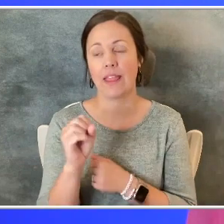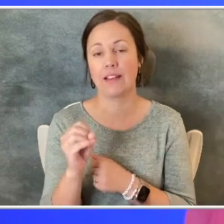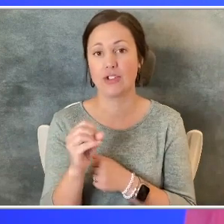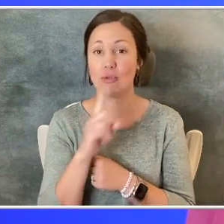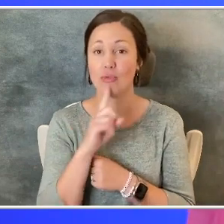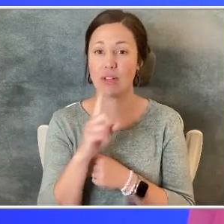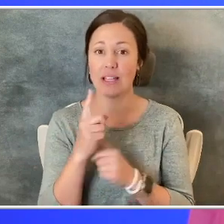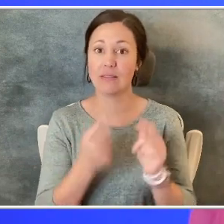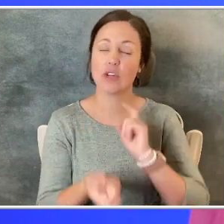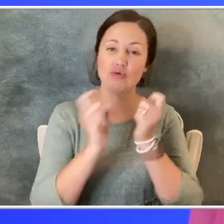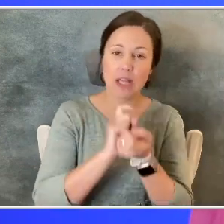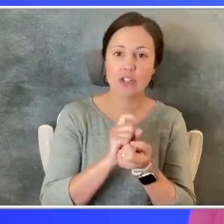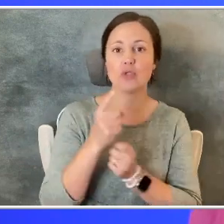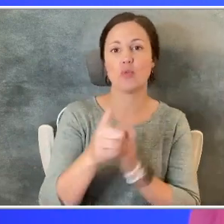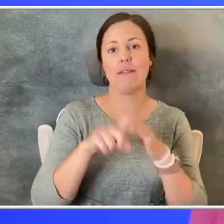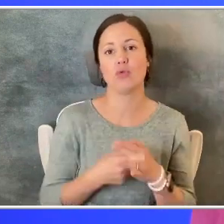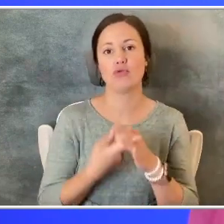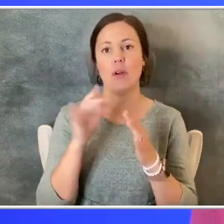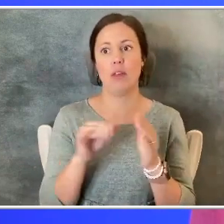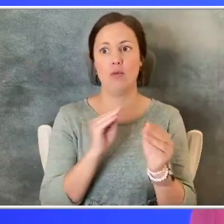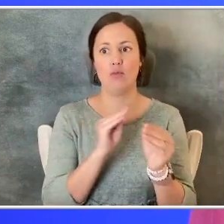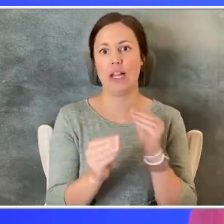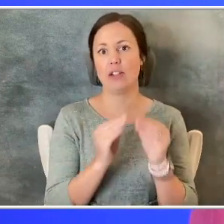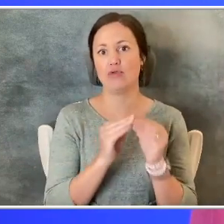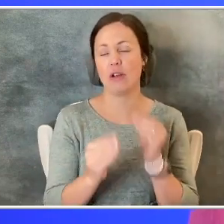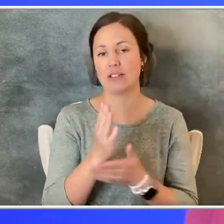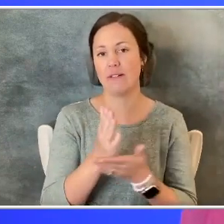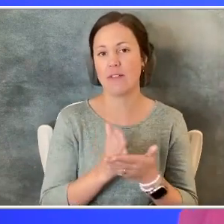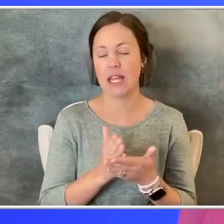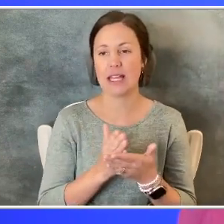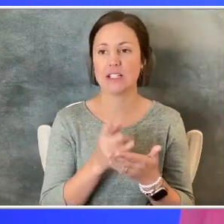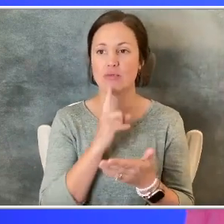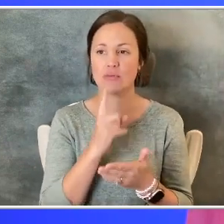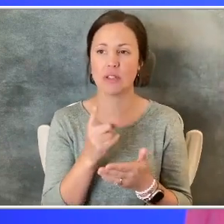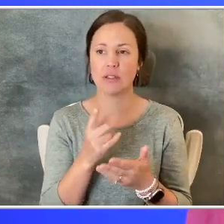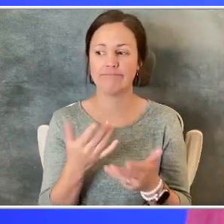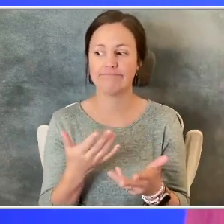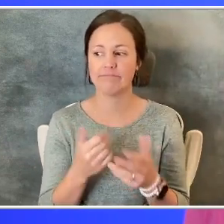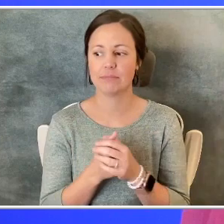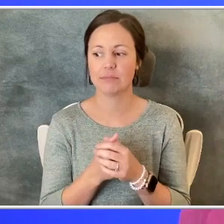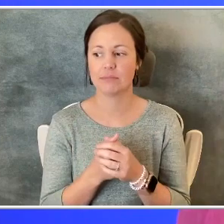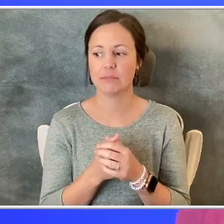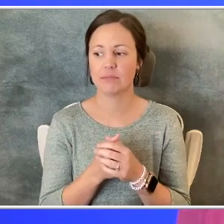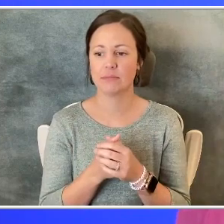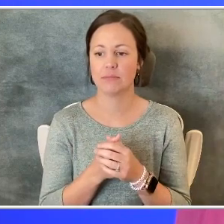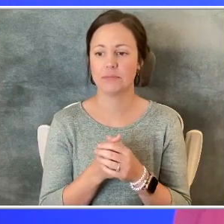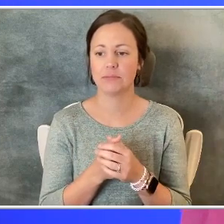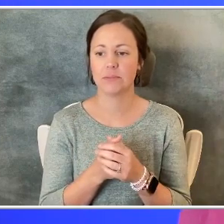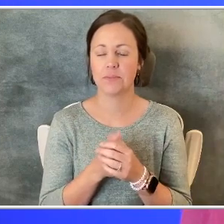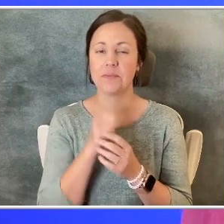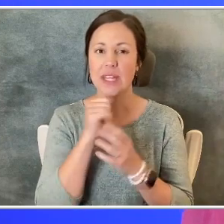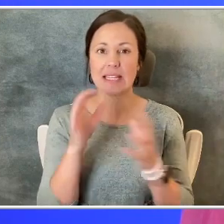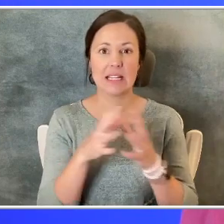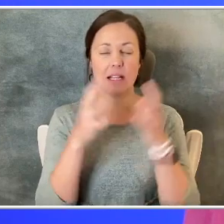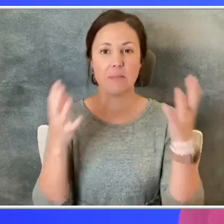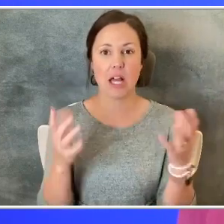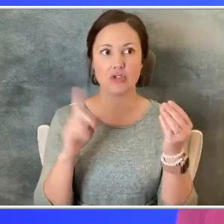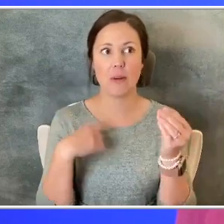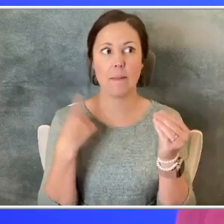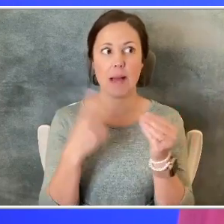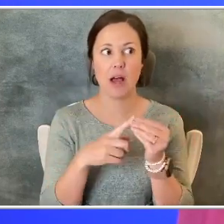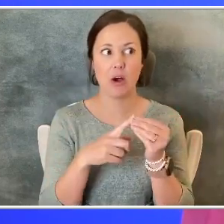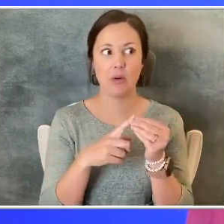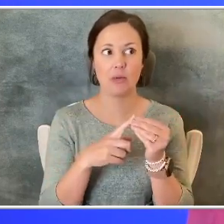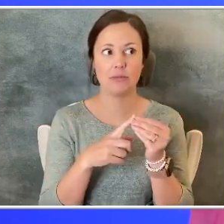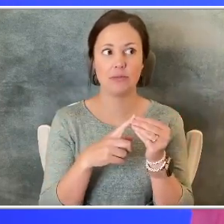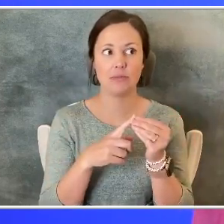reconstructive. It is much less about just getting through it and about working with her, trusting